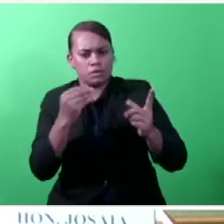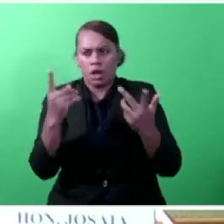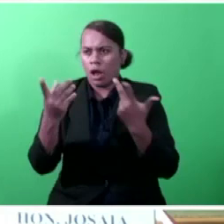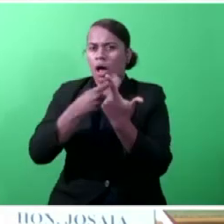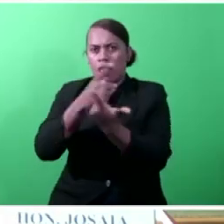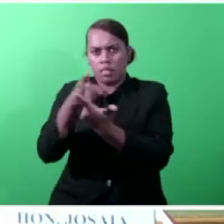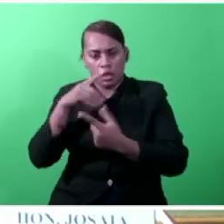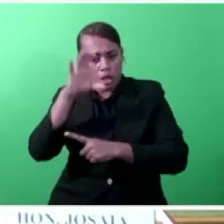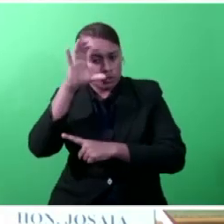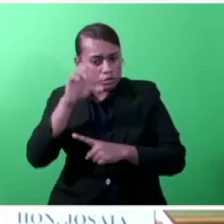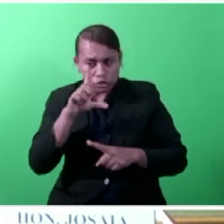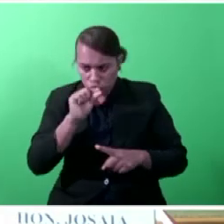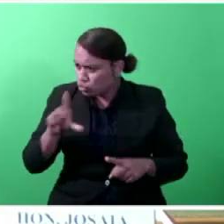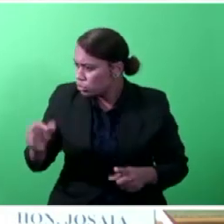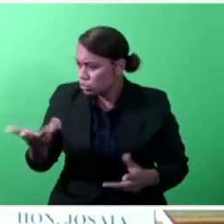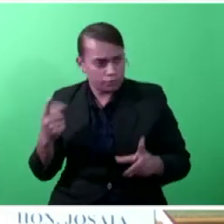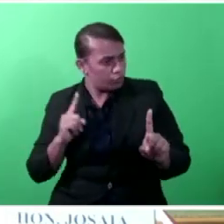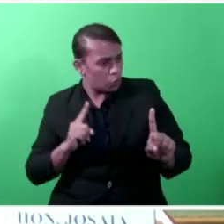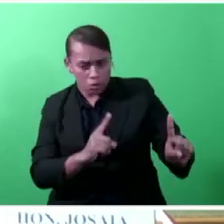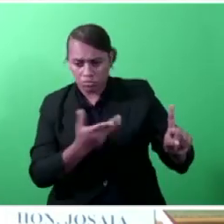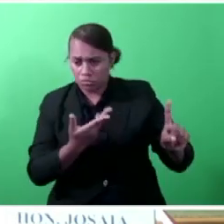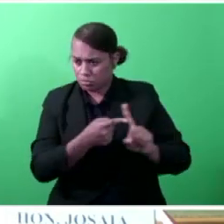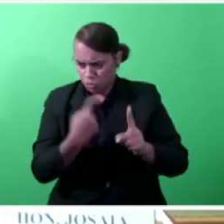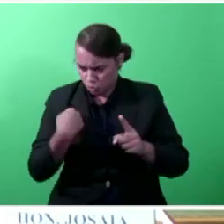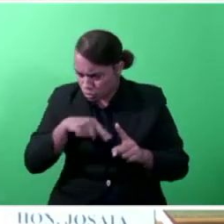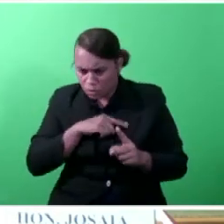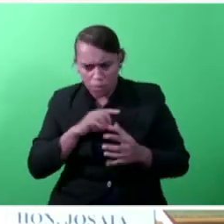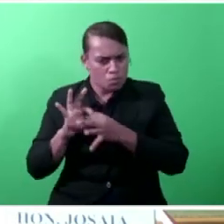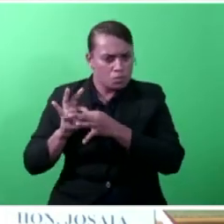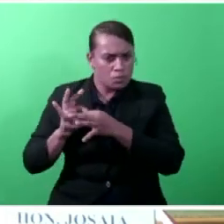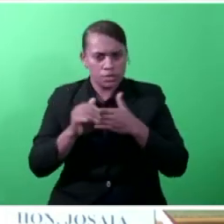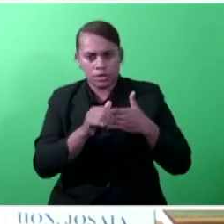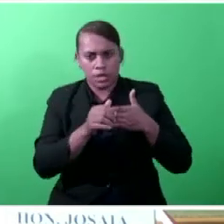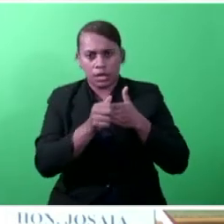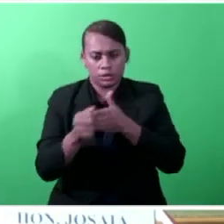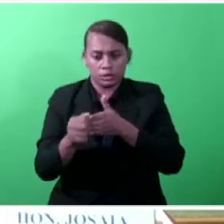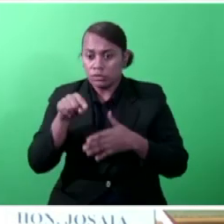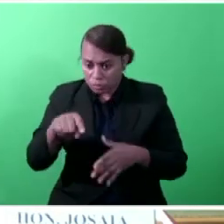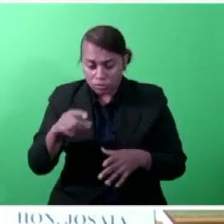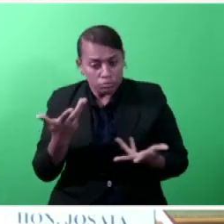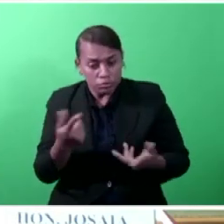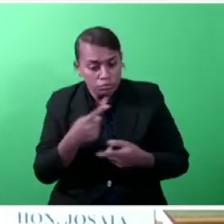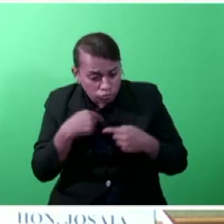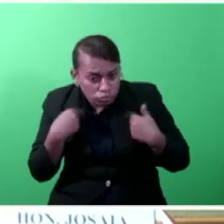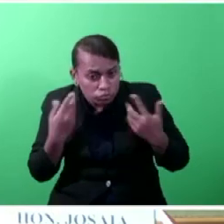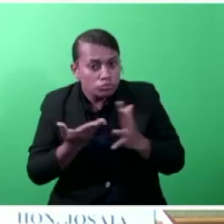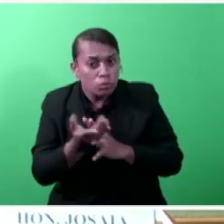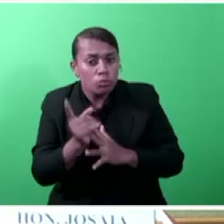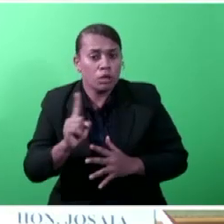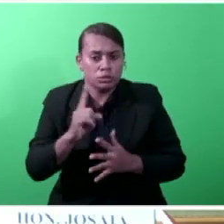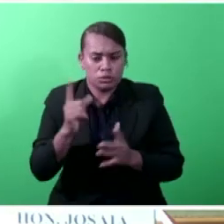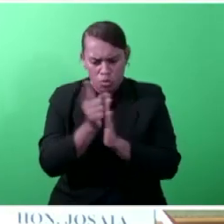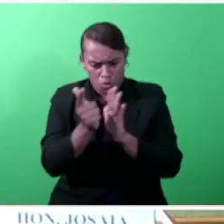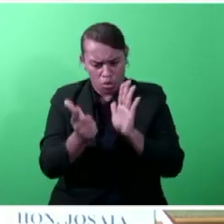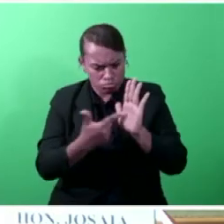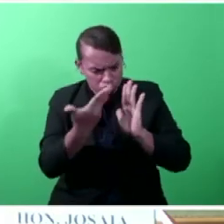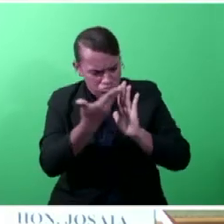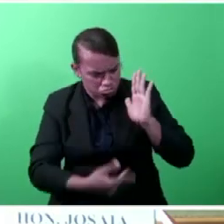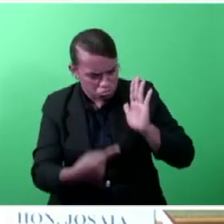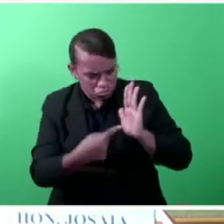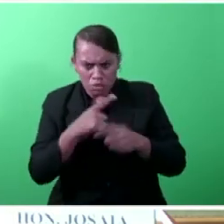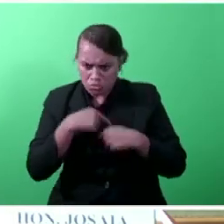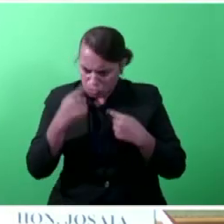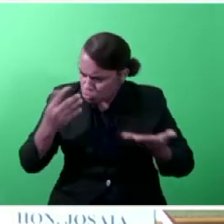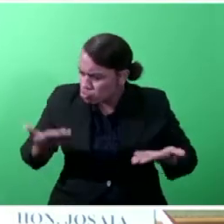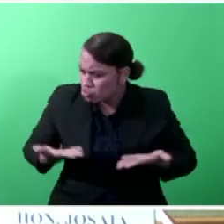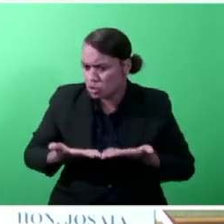do. Through, Mr. Speaker, sir, through a robust legislation, we can introduce new tools and mechanisms to